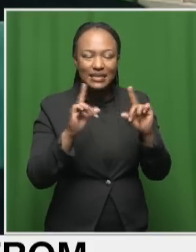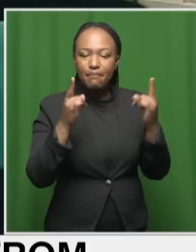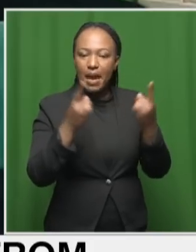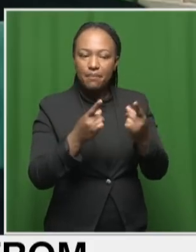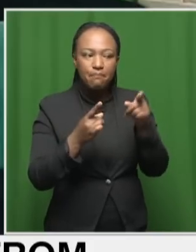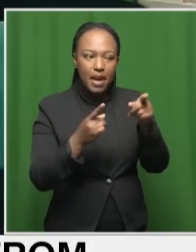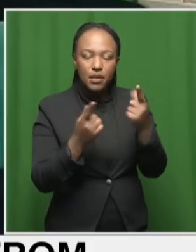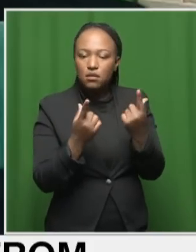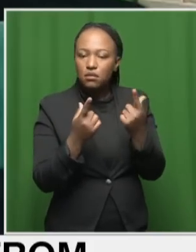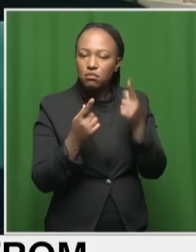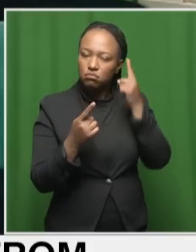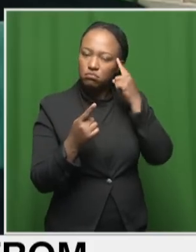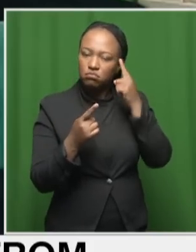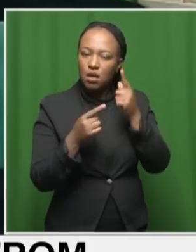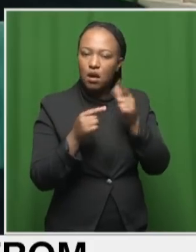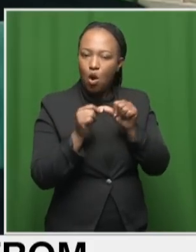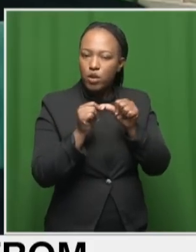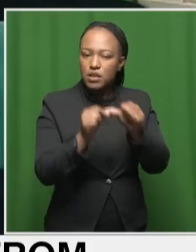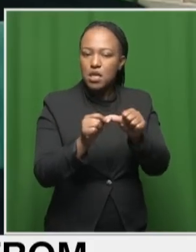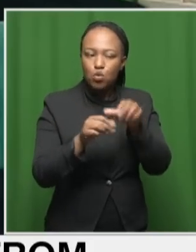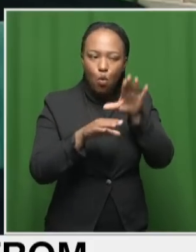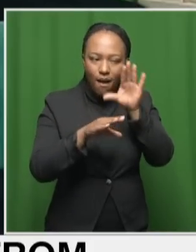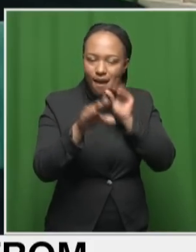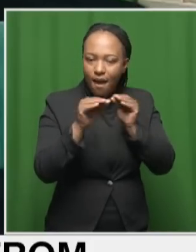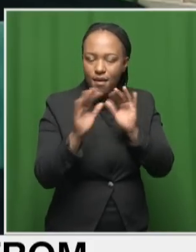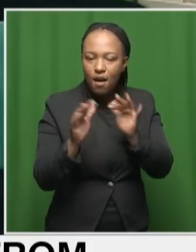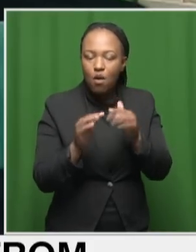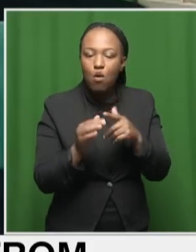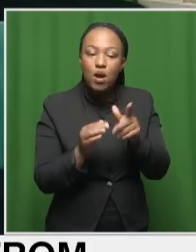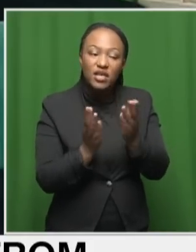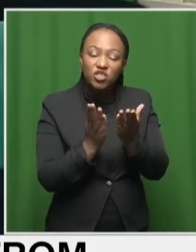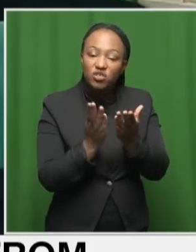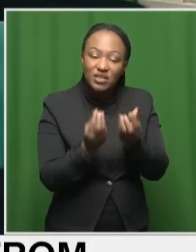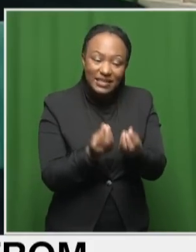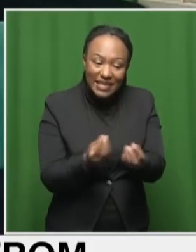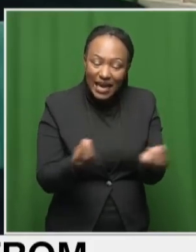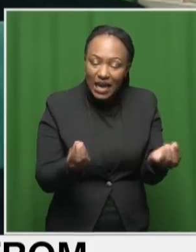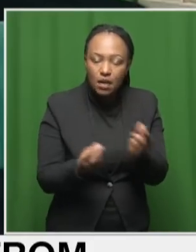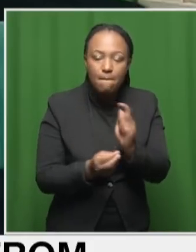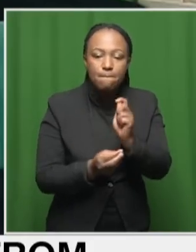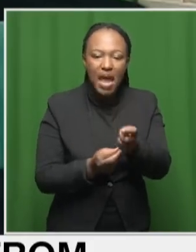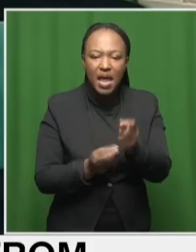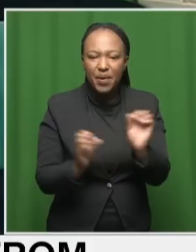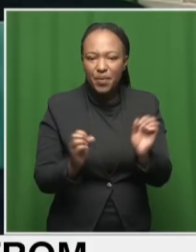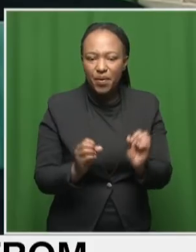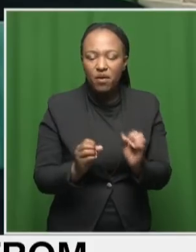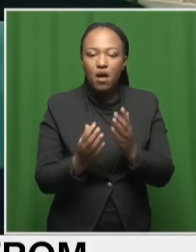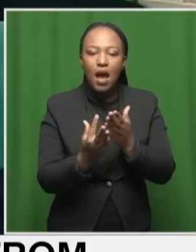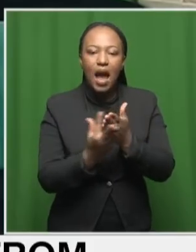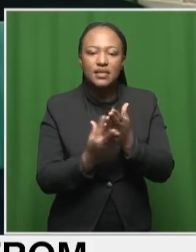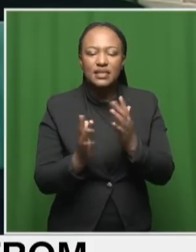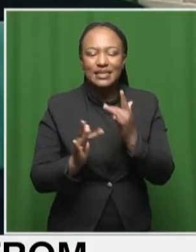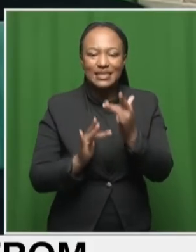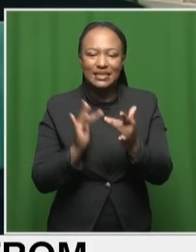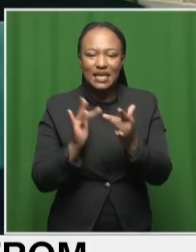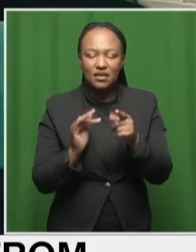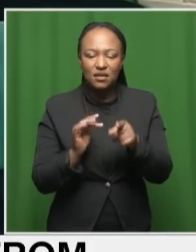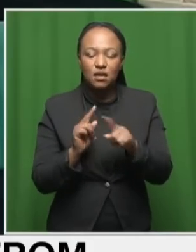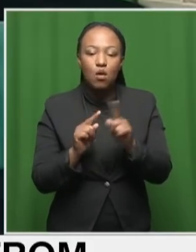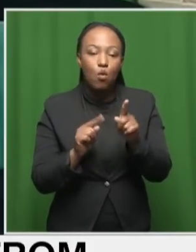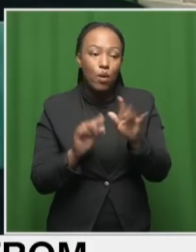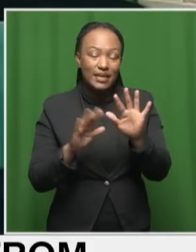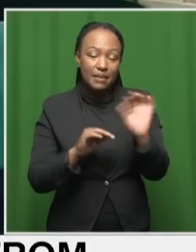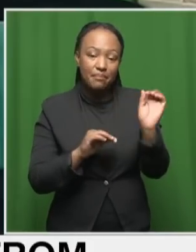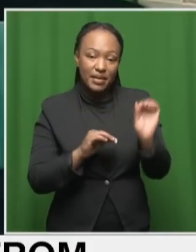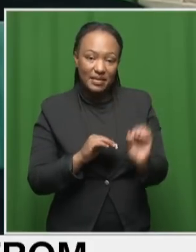of how they would continue learning children in no-fee schools that don't have access to the internet. In the fee-charging schools and the 10% of South